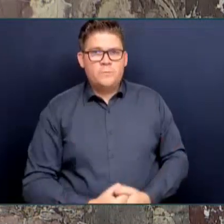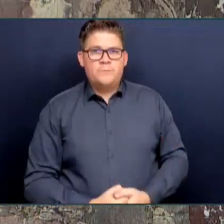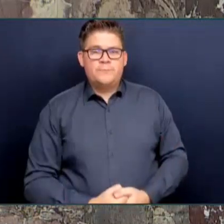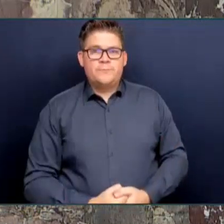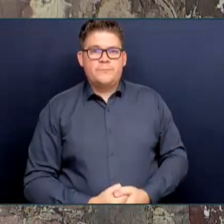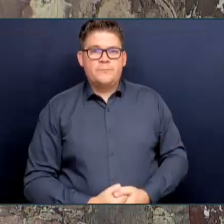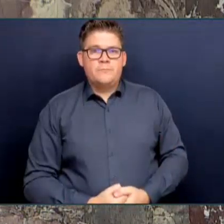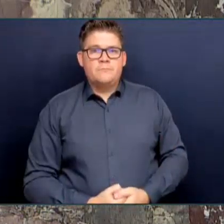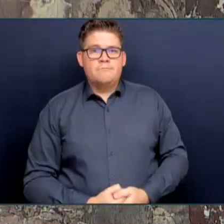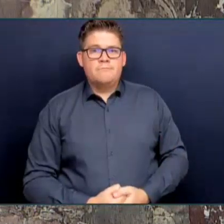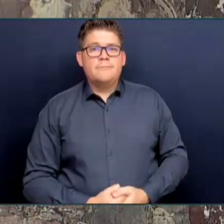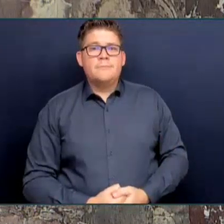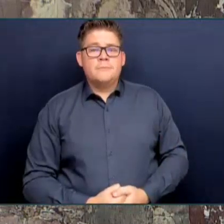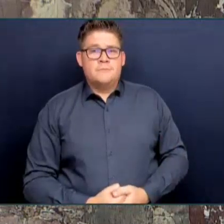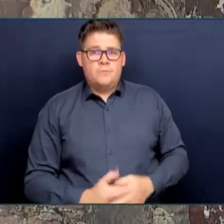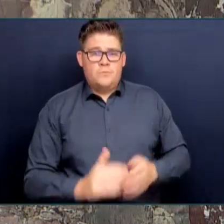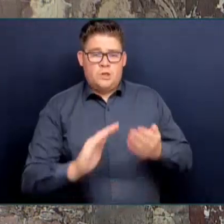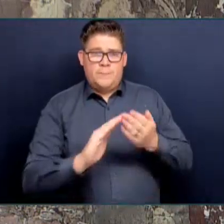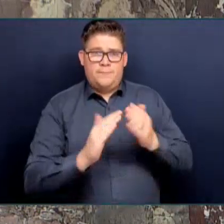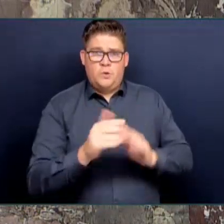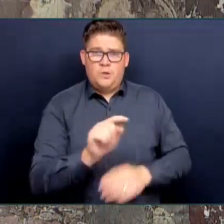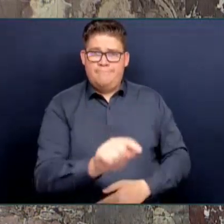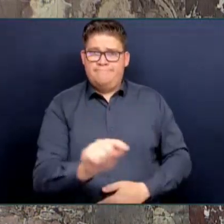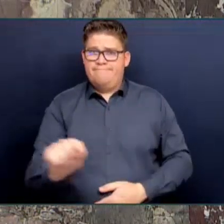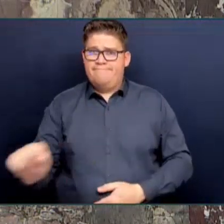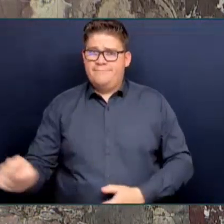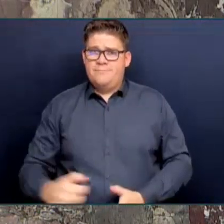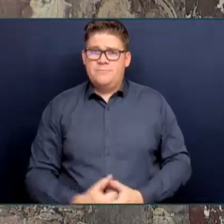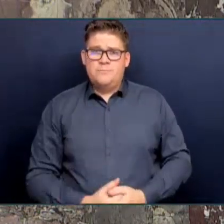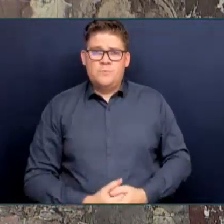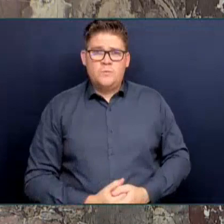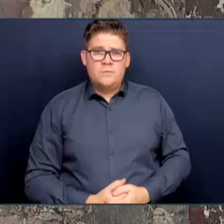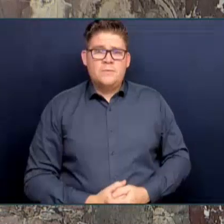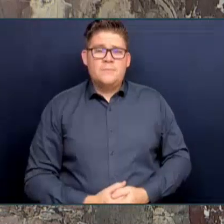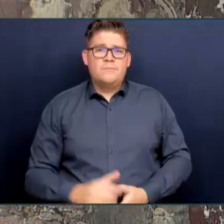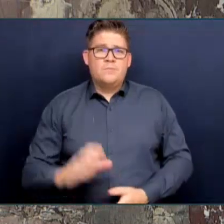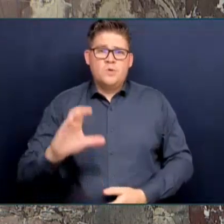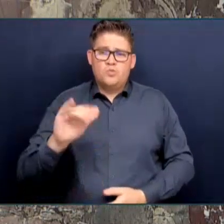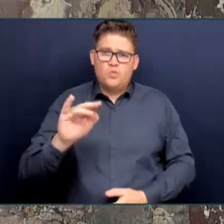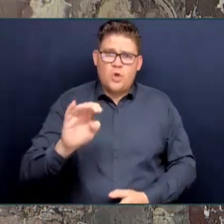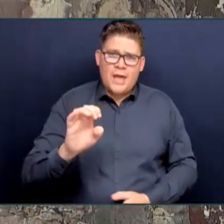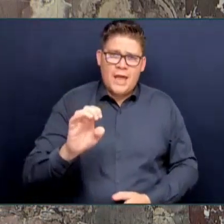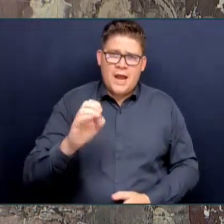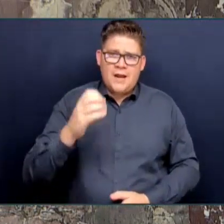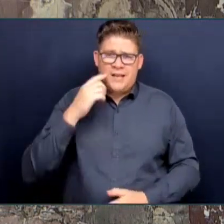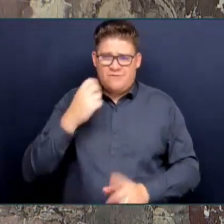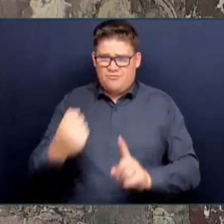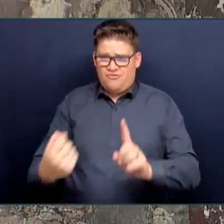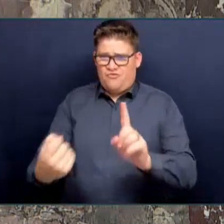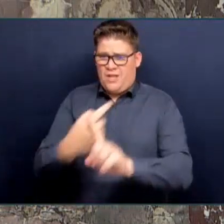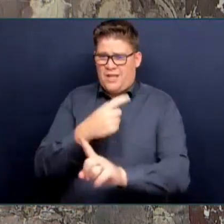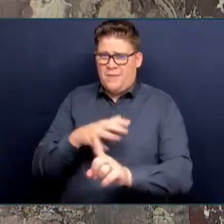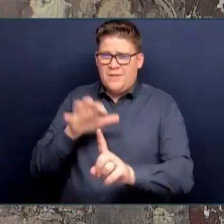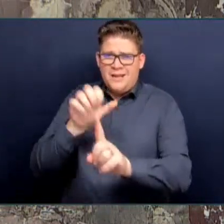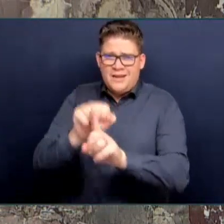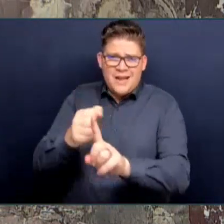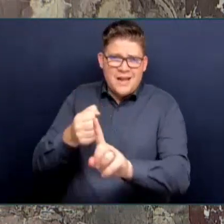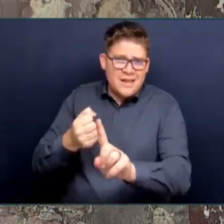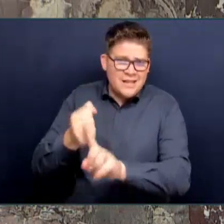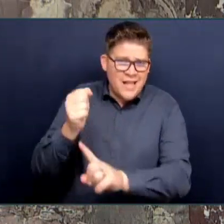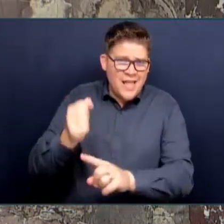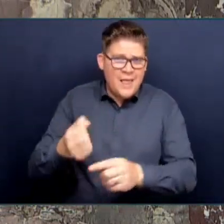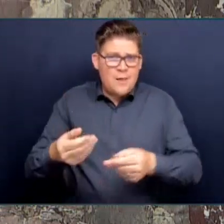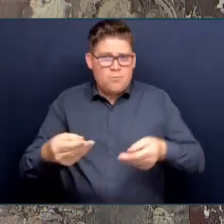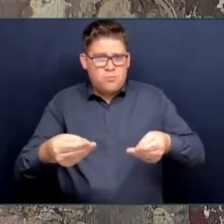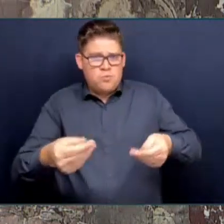stranger attacks, prolific property crime, is an issue that is front of mind for British Columbians. And it's a priority for our government.